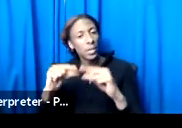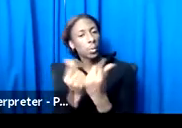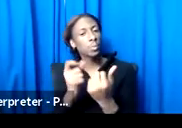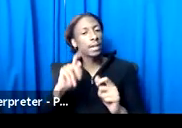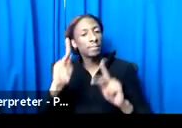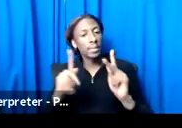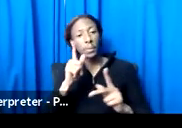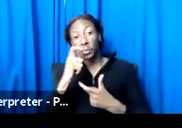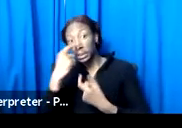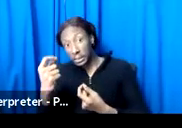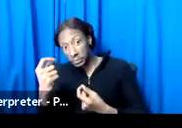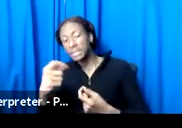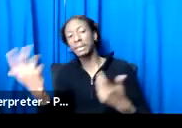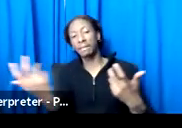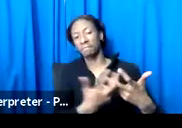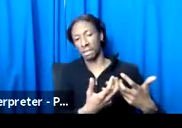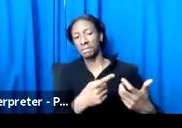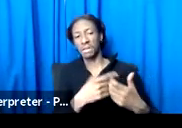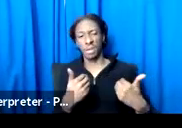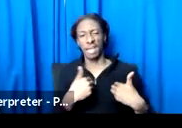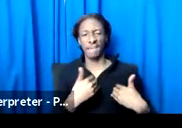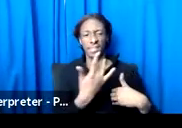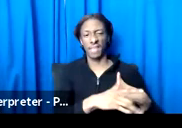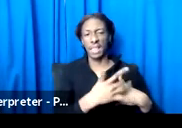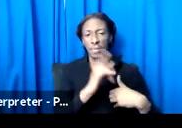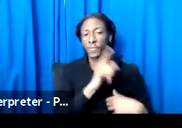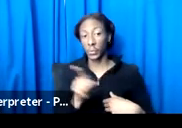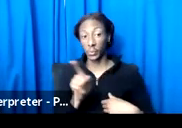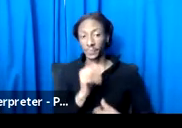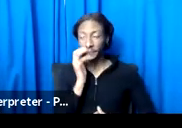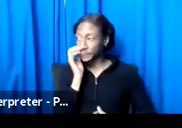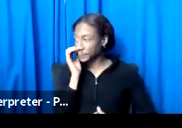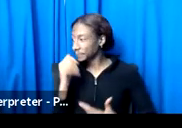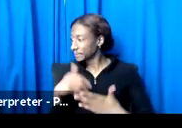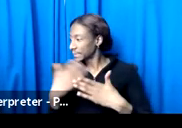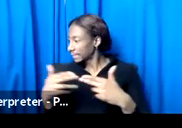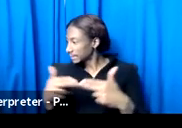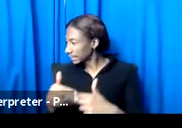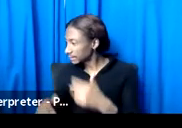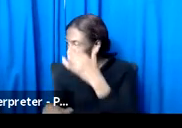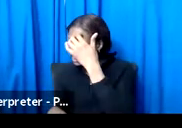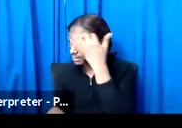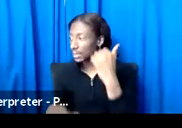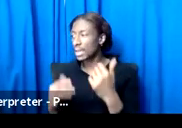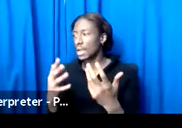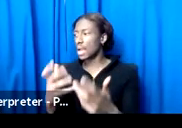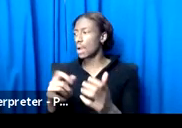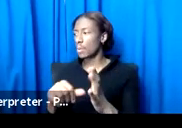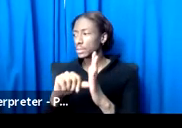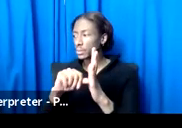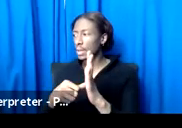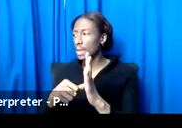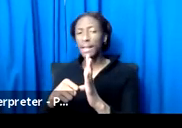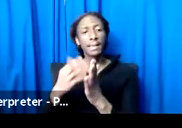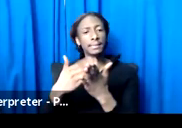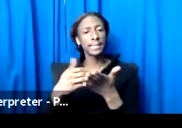this category, and we have this toolkit available for you. Next slide. I just want to highlight some of the materials